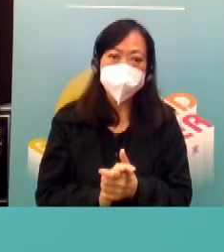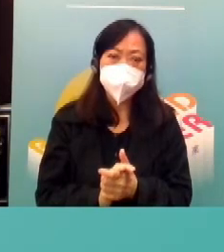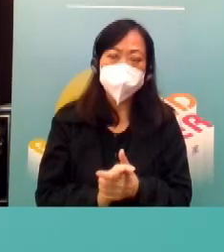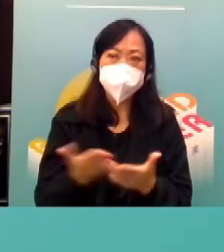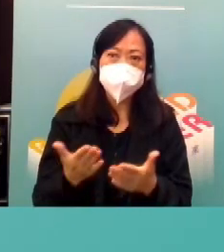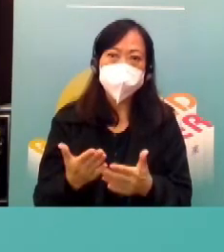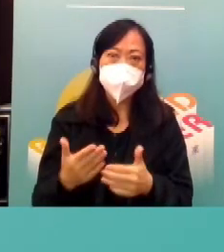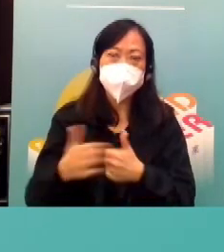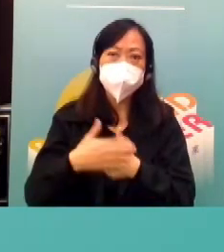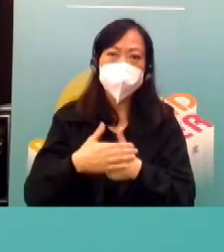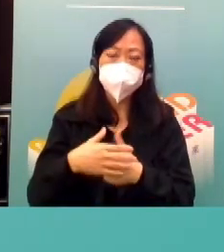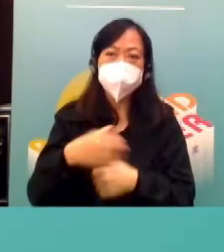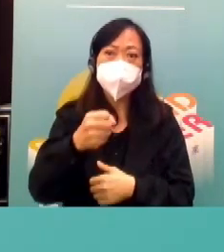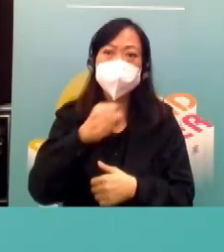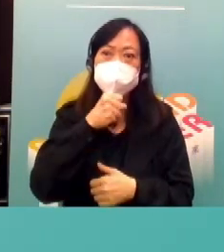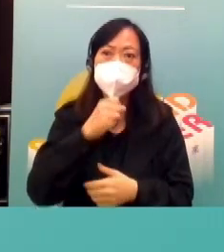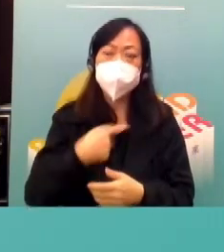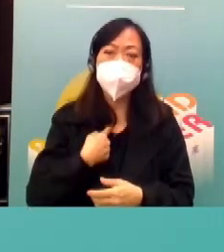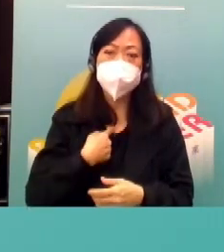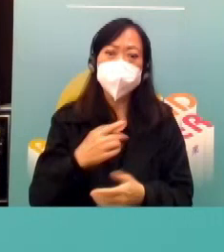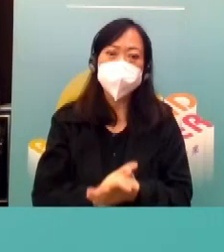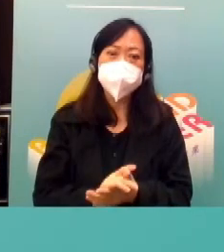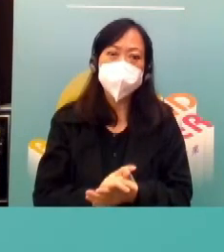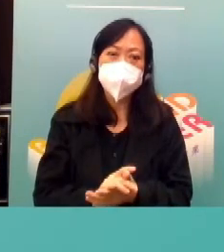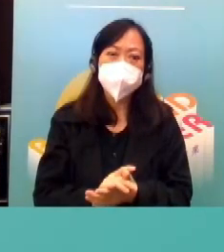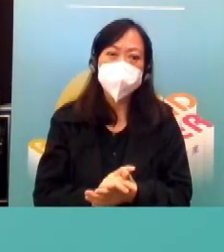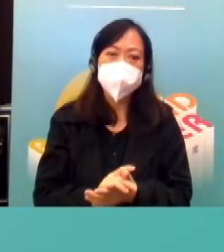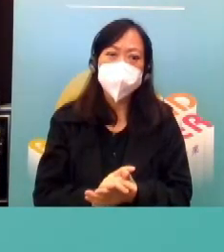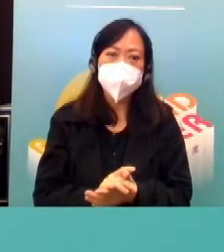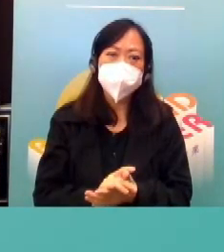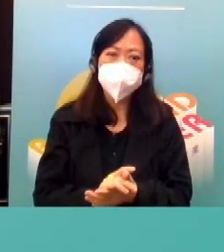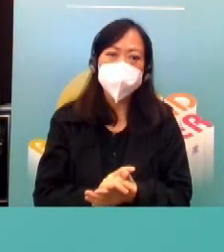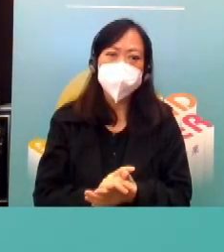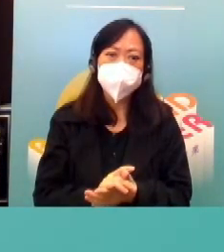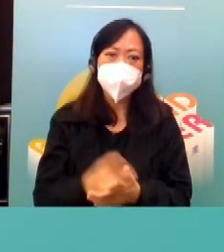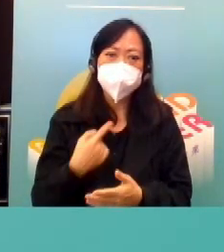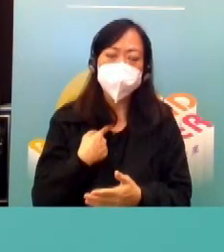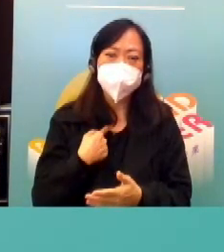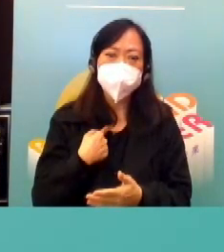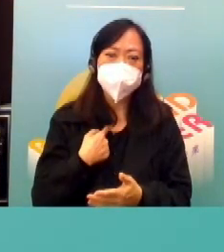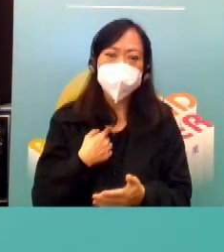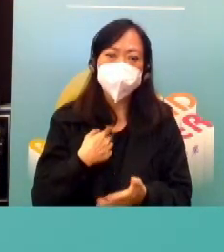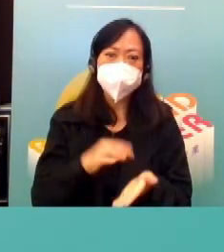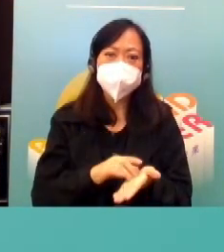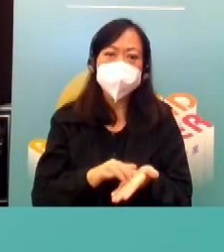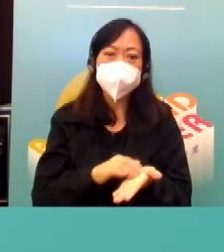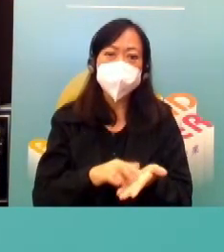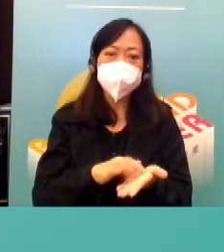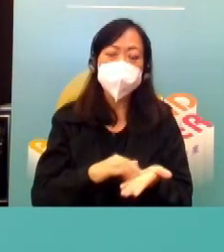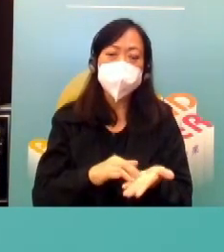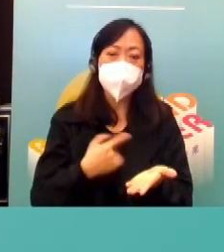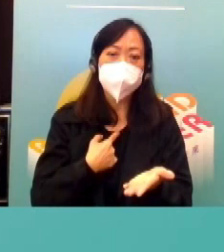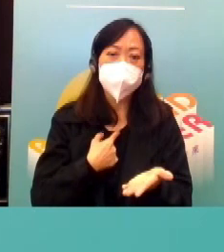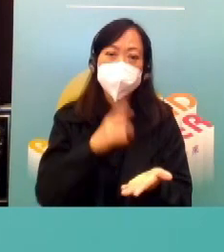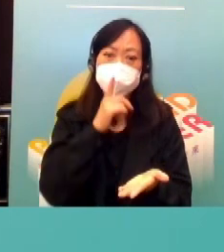read some of my notes with my fingers. And also thank you, Alex,